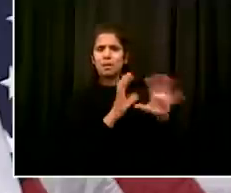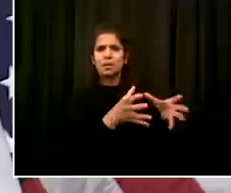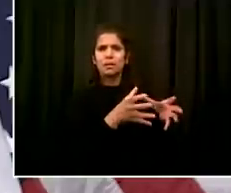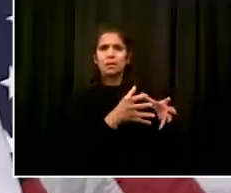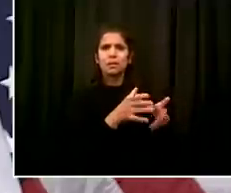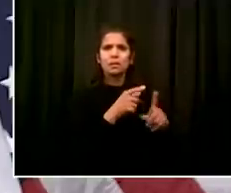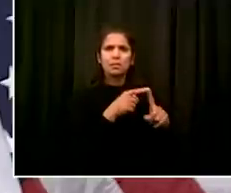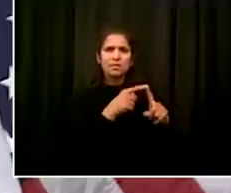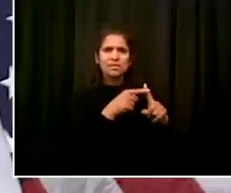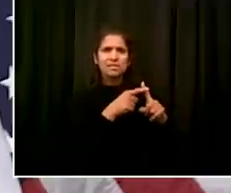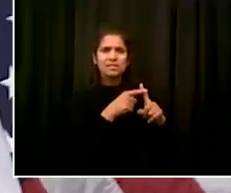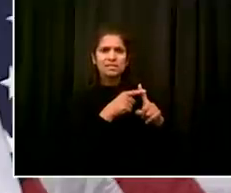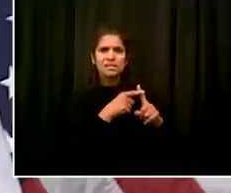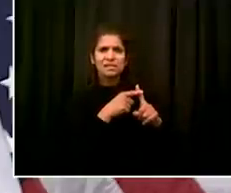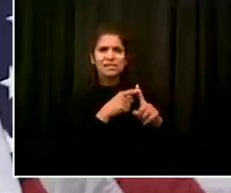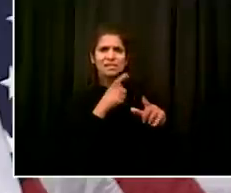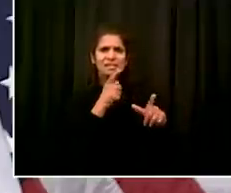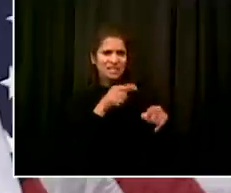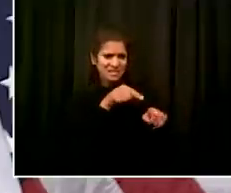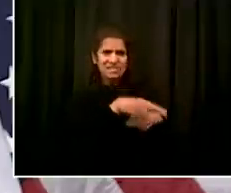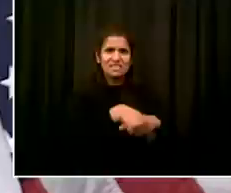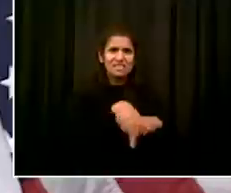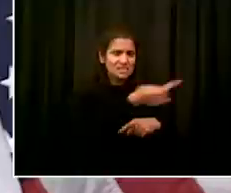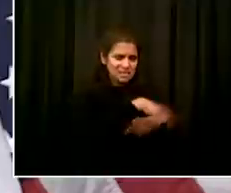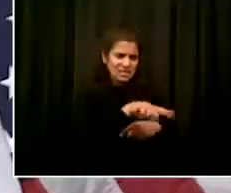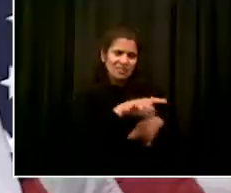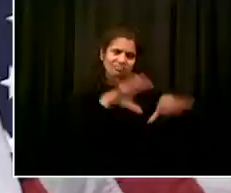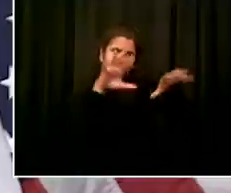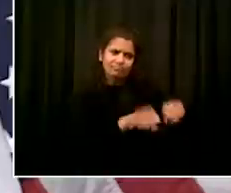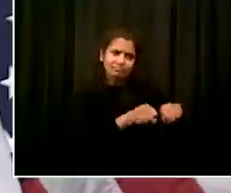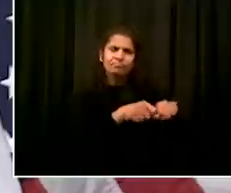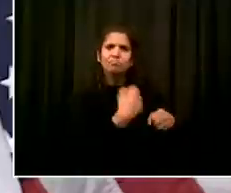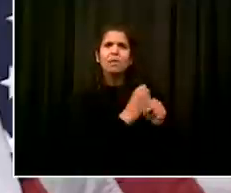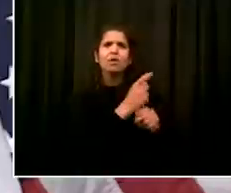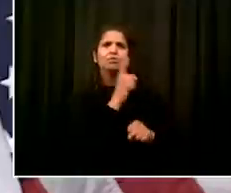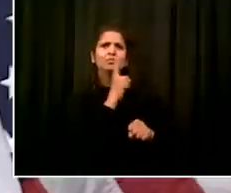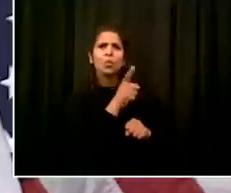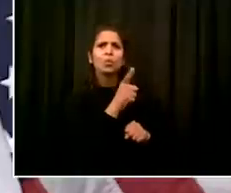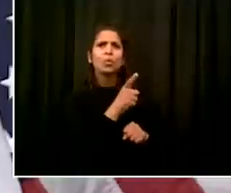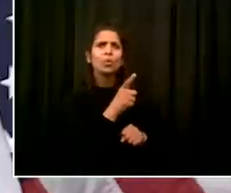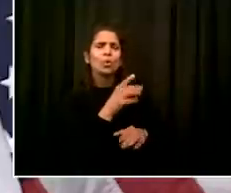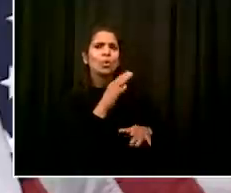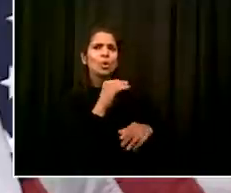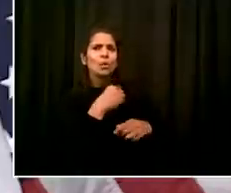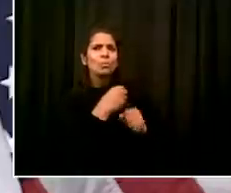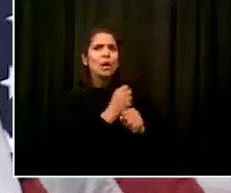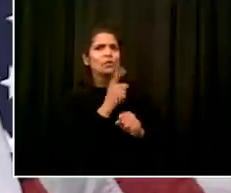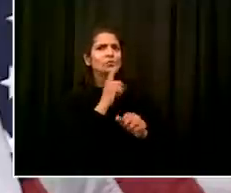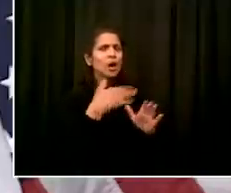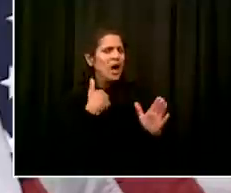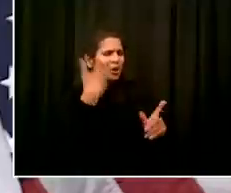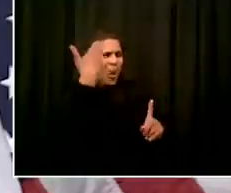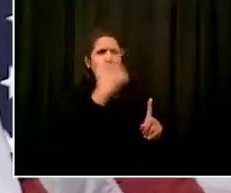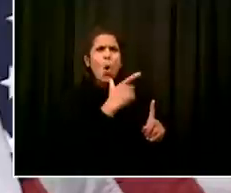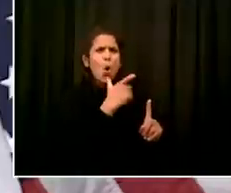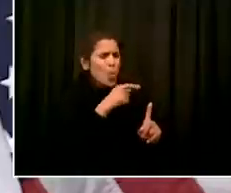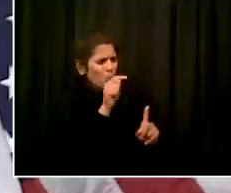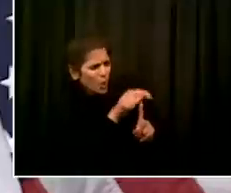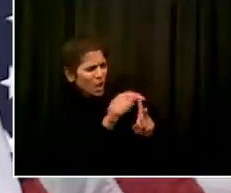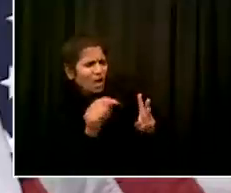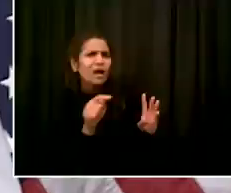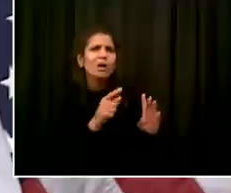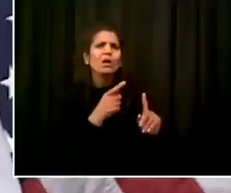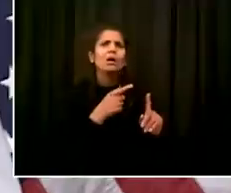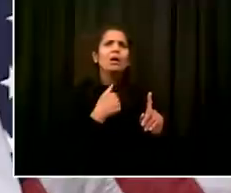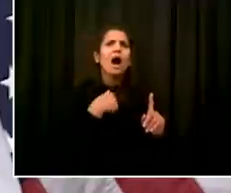straightforward. We should give you all the evidence we can. We should keep giving it to you as we can. Commissioner, can you speak to where the